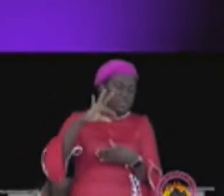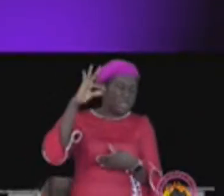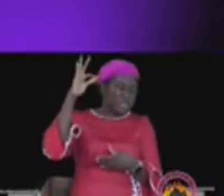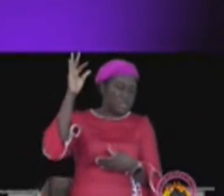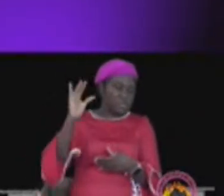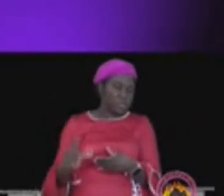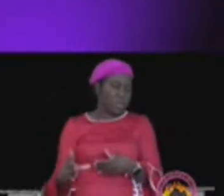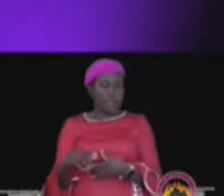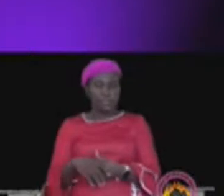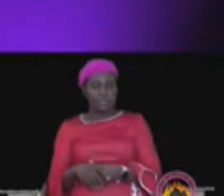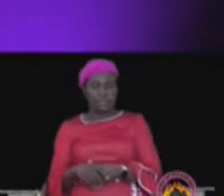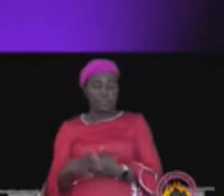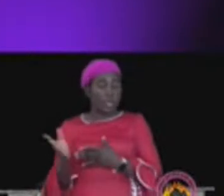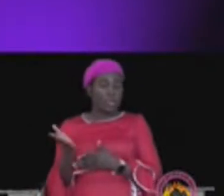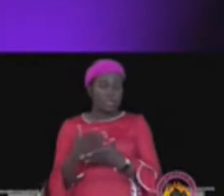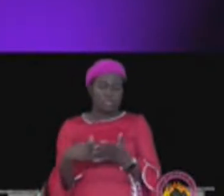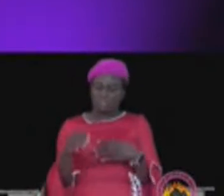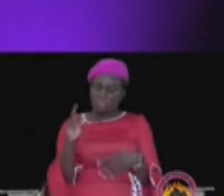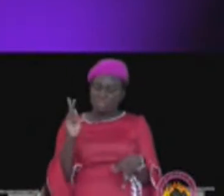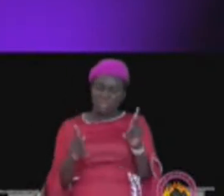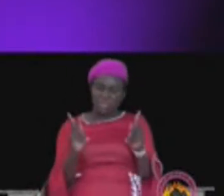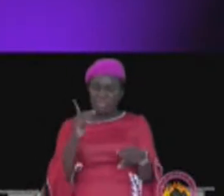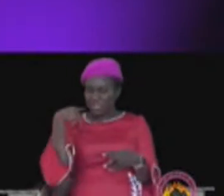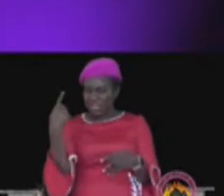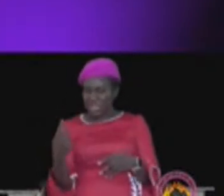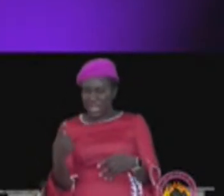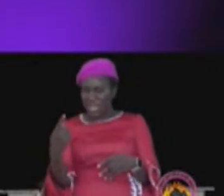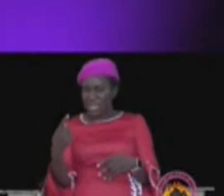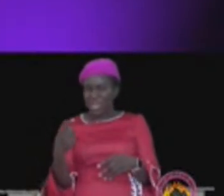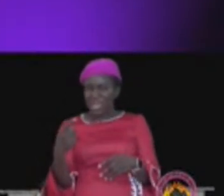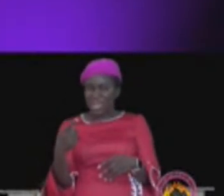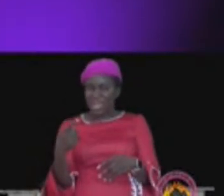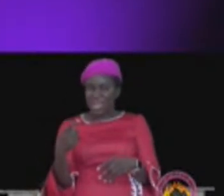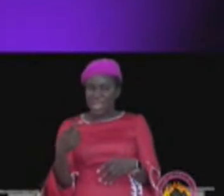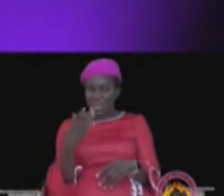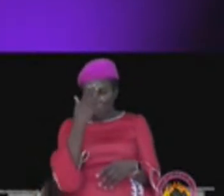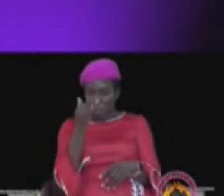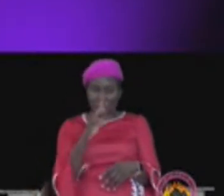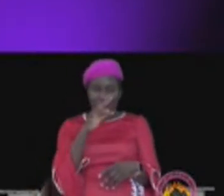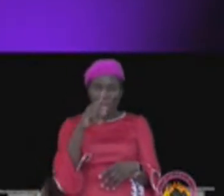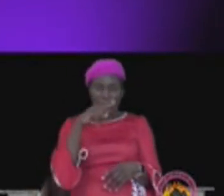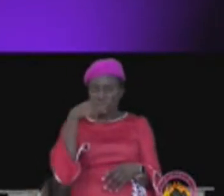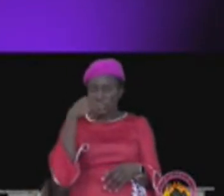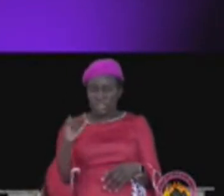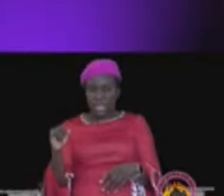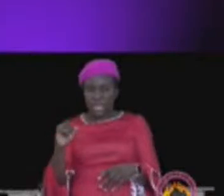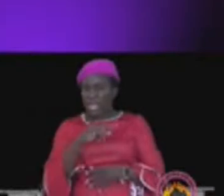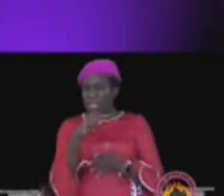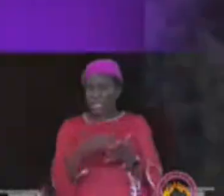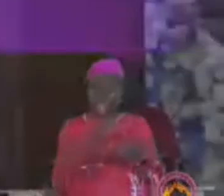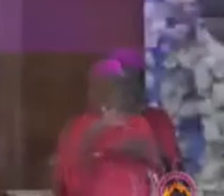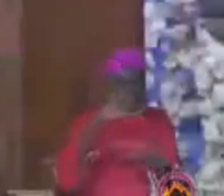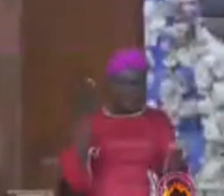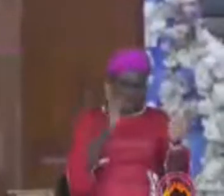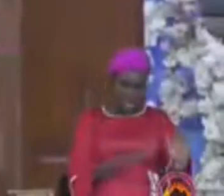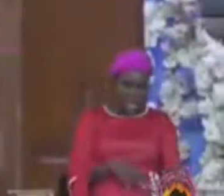Some people keep saying, why are you saying that this spirit died? That spirit died. Well, look at this Bible.